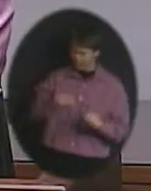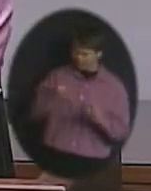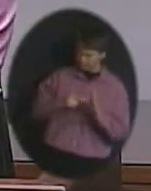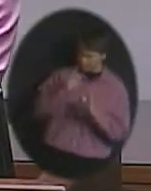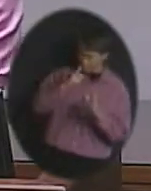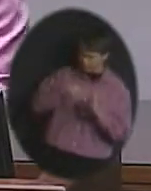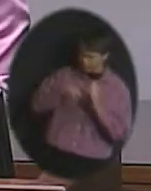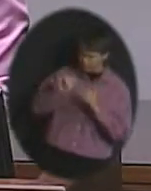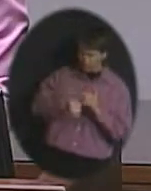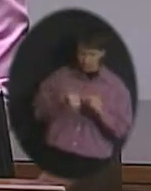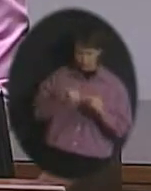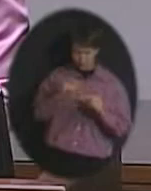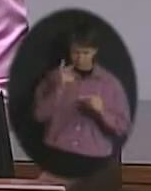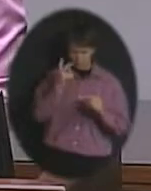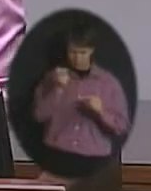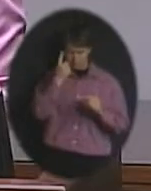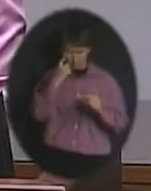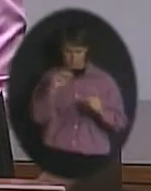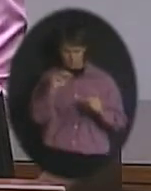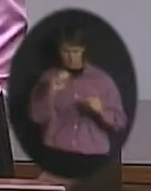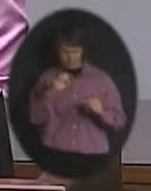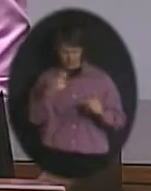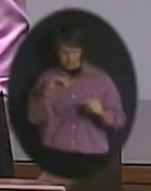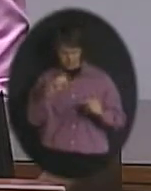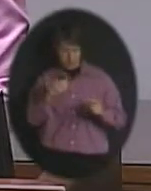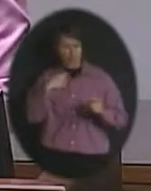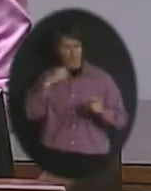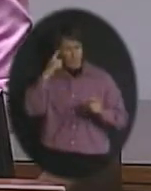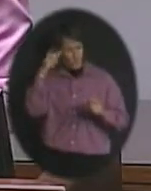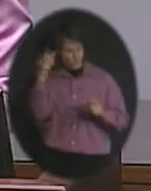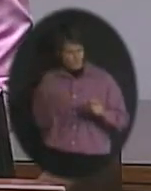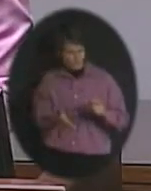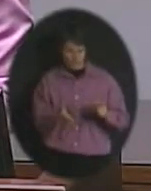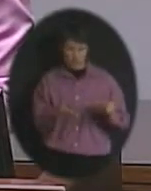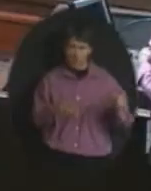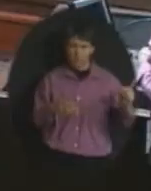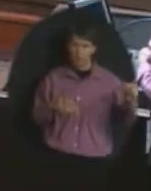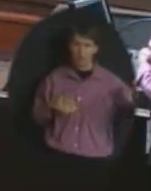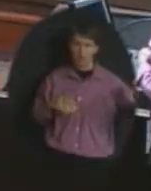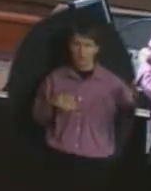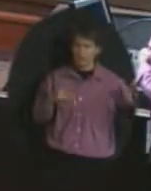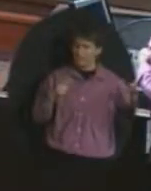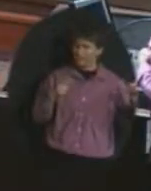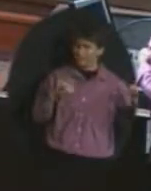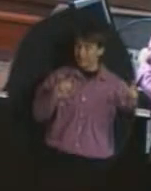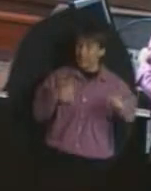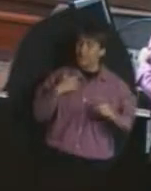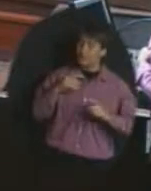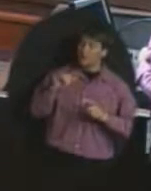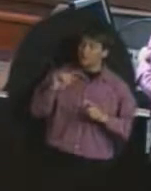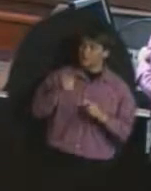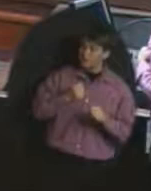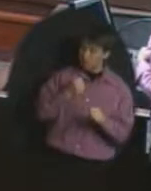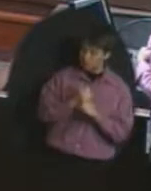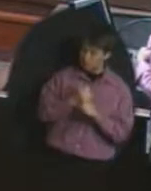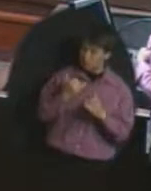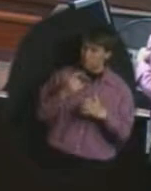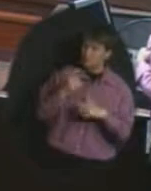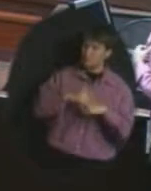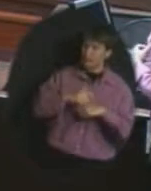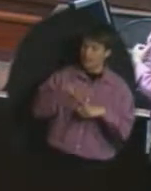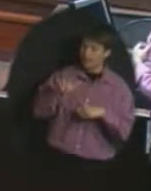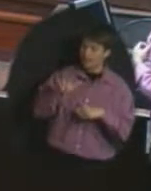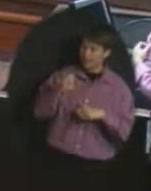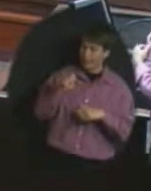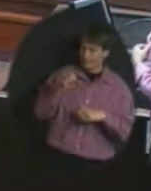double-check at some point. Are you seeing it, Ms. Hibbs? Good. I thought it was there. Continues for 10 years, at which time the lease shall